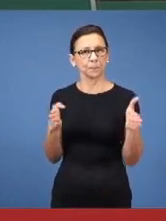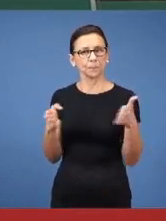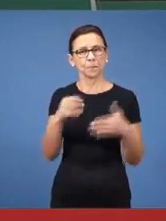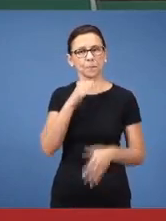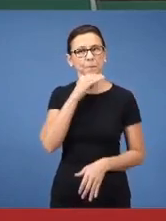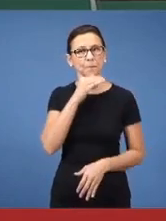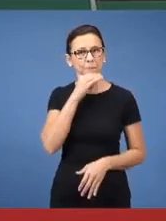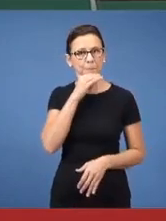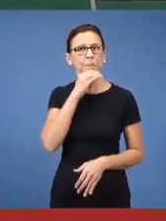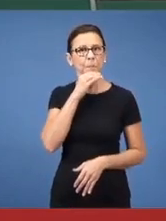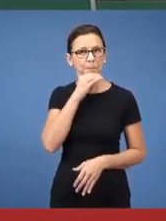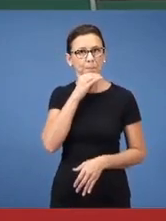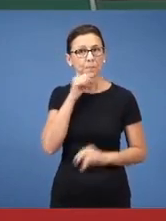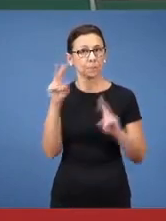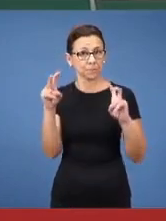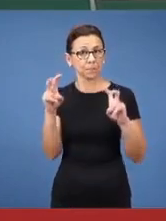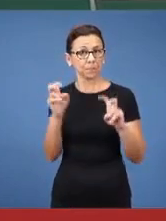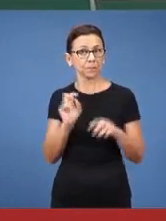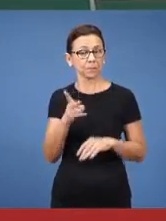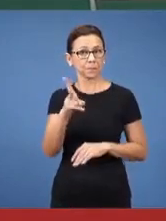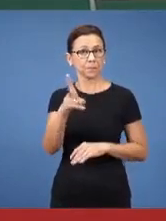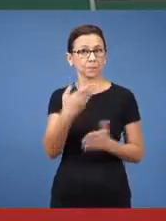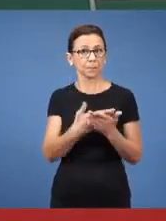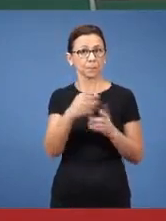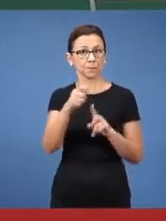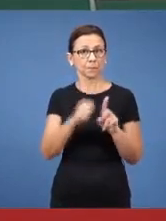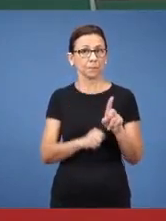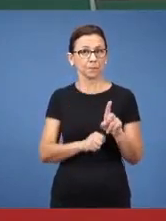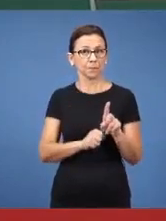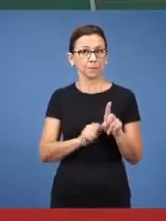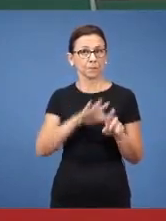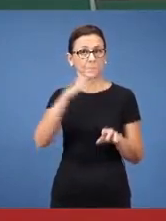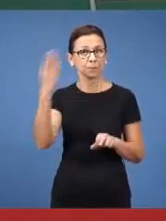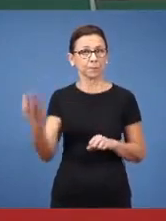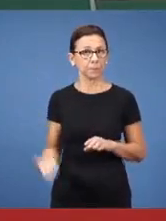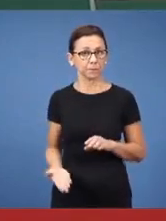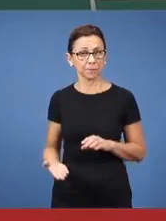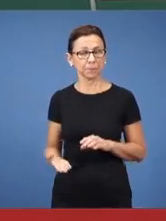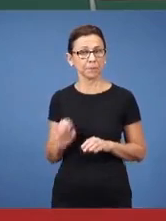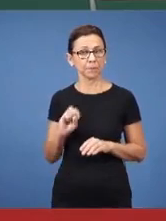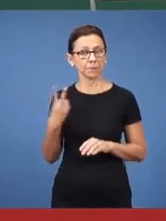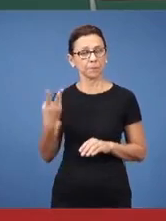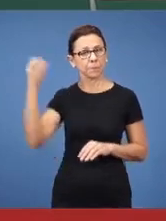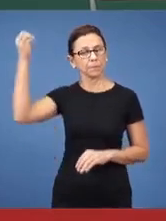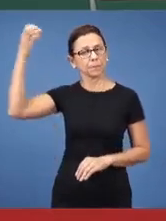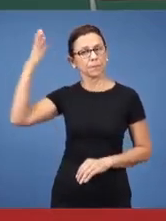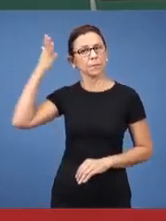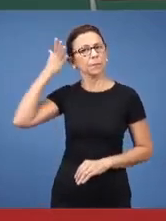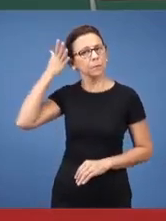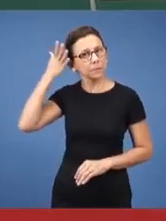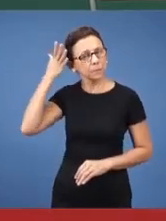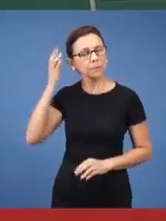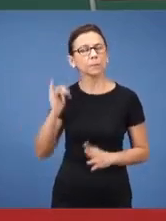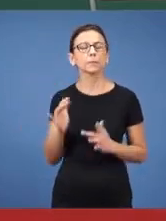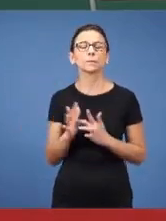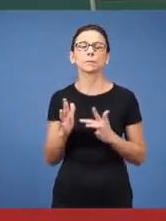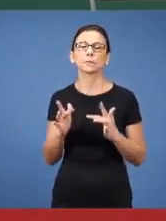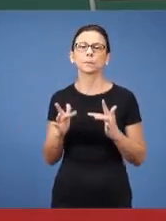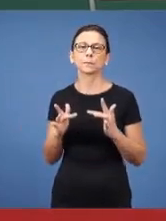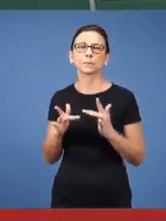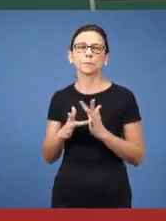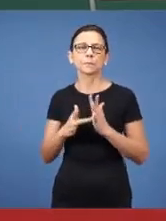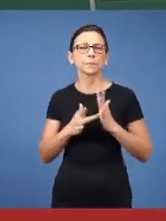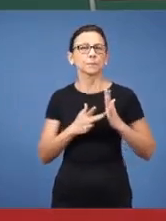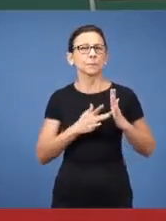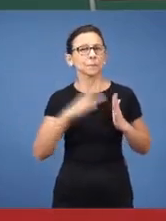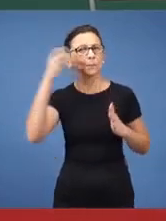here, which is of knowledge that we need to deal with, is the knowledge of revelation.